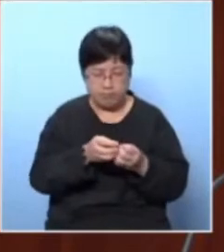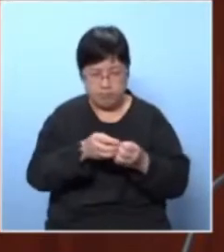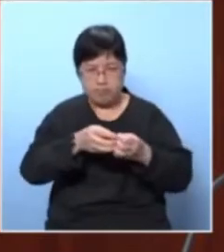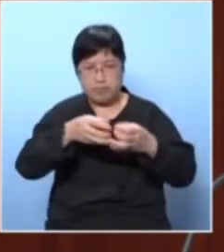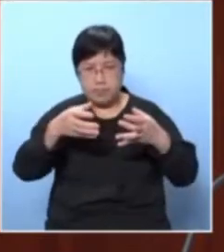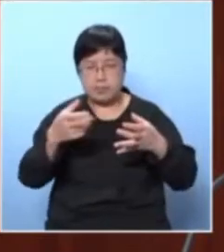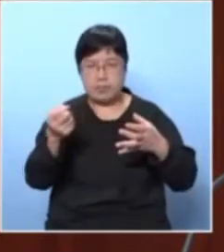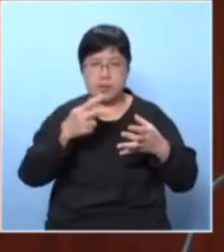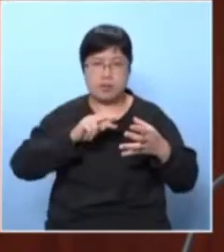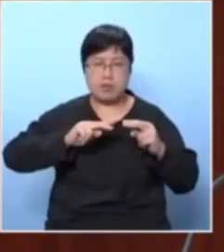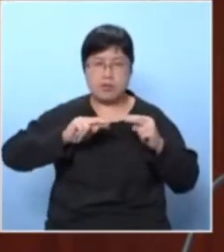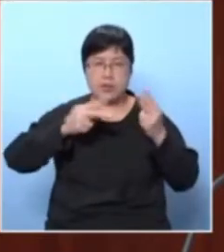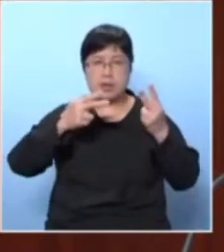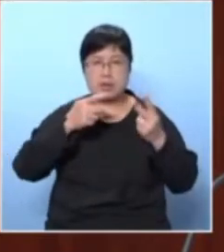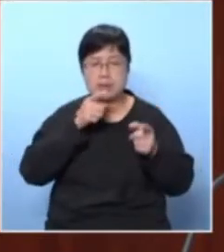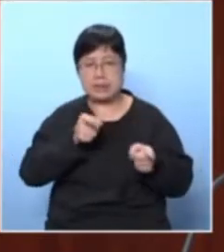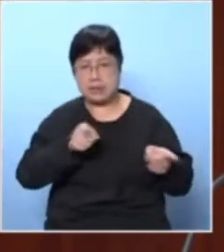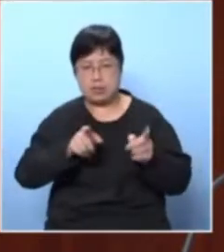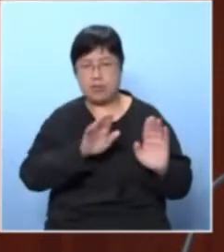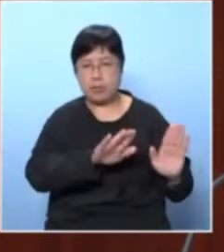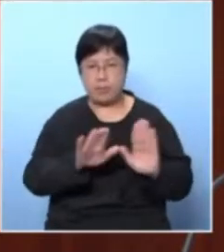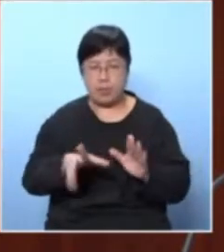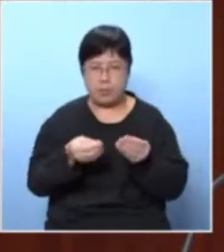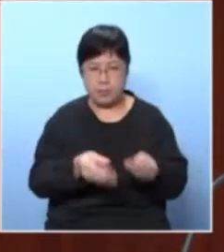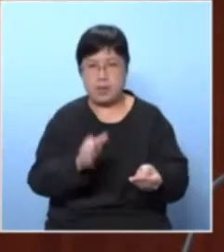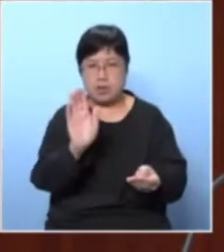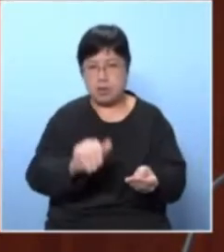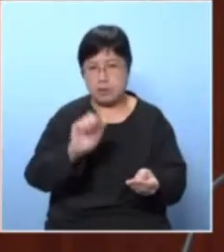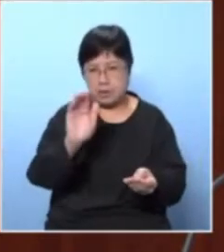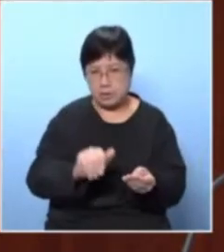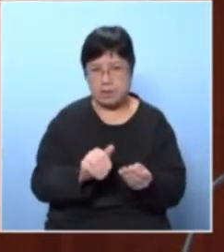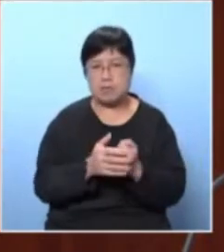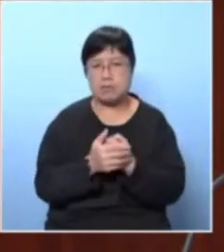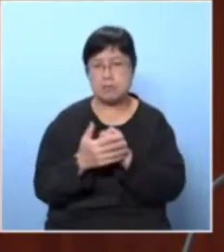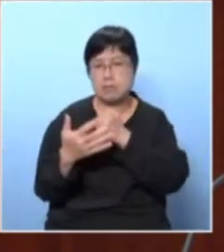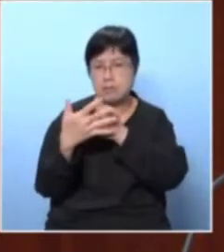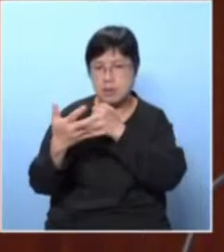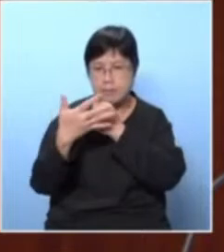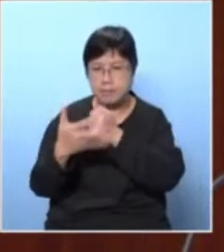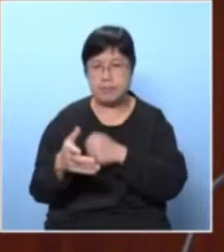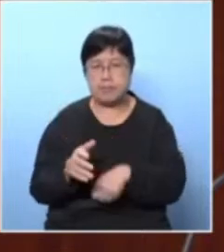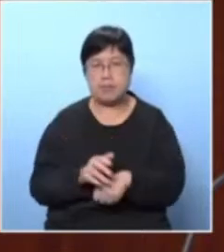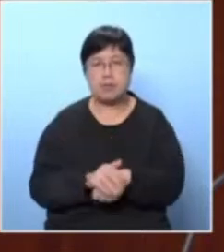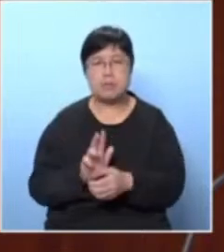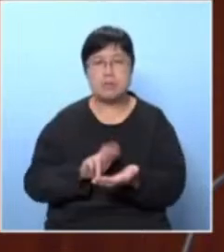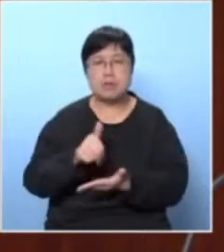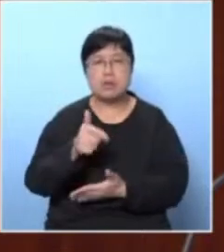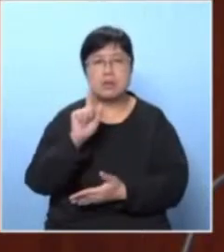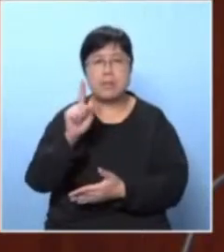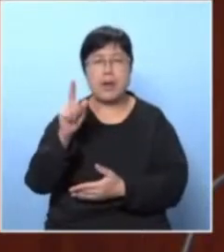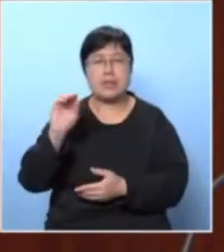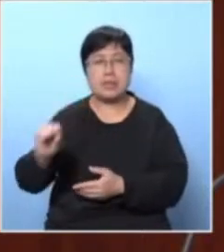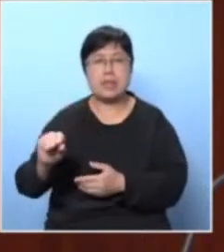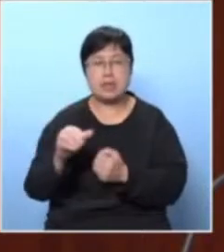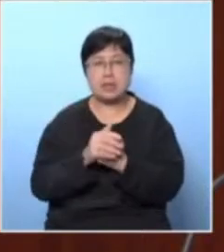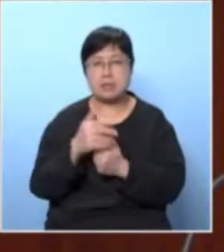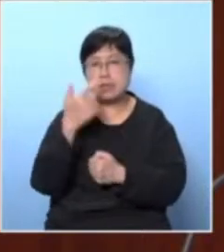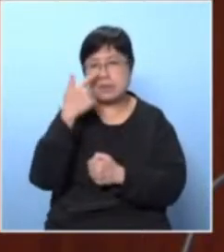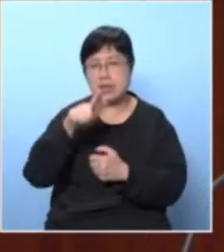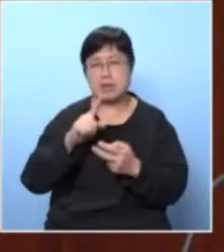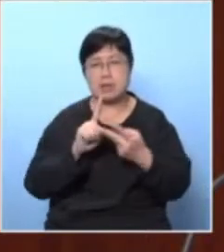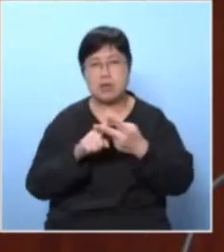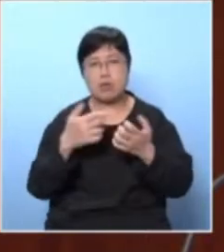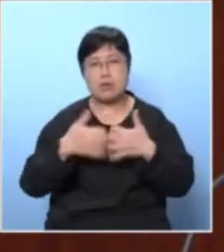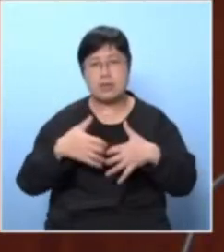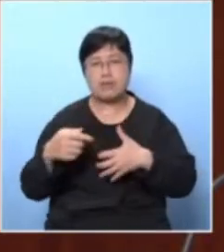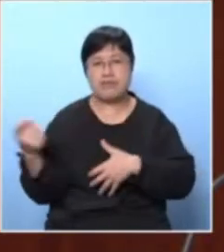their operations in Hong Kong for providing incubation services and development guidance. 5. Set up a $10